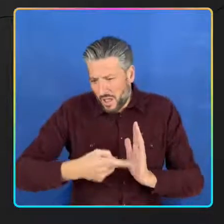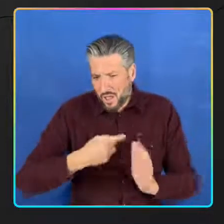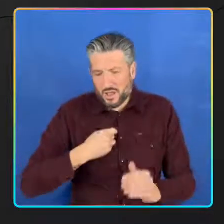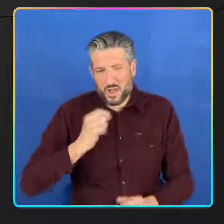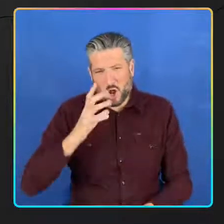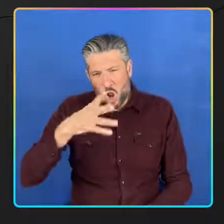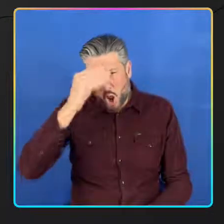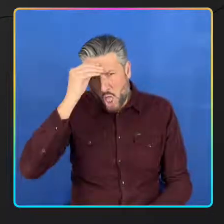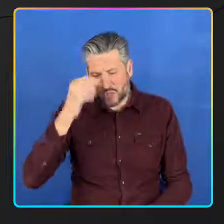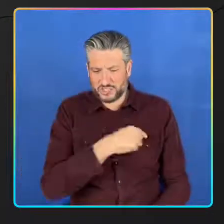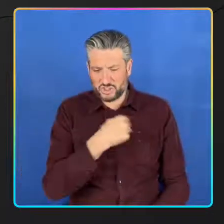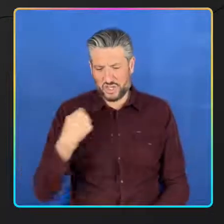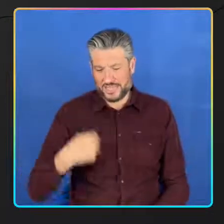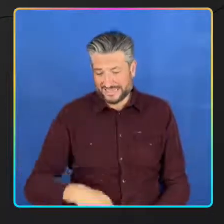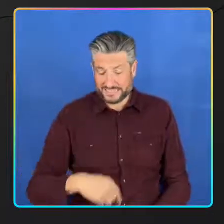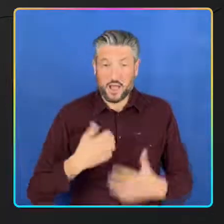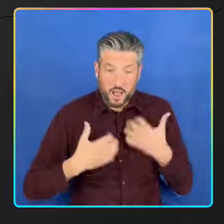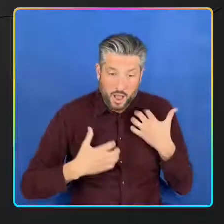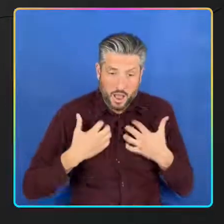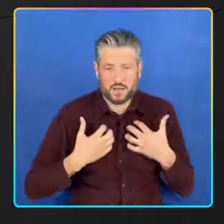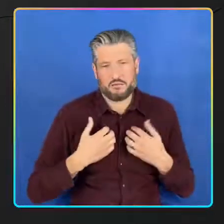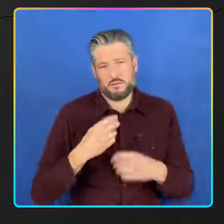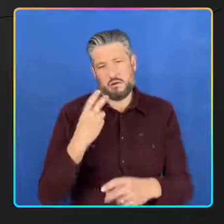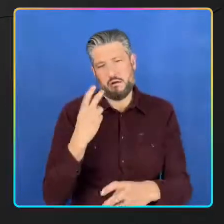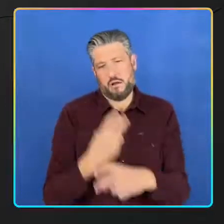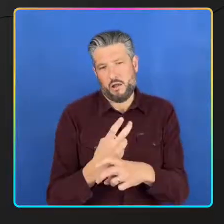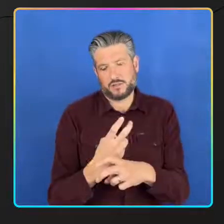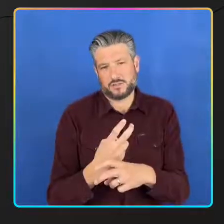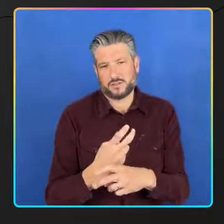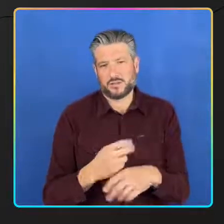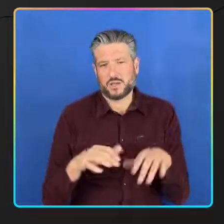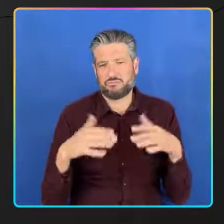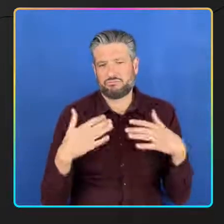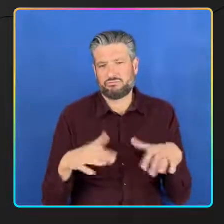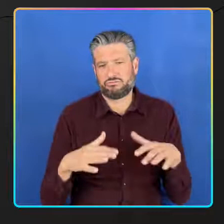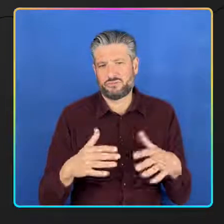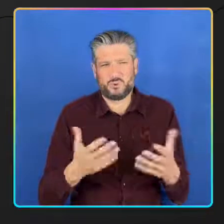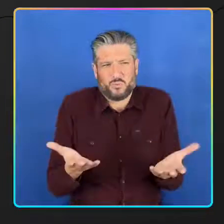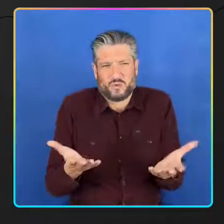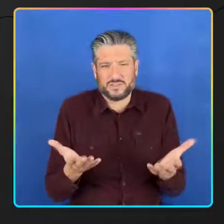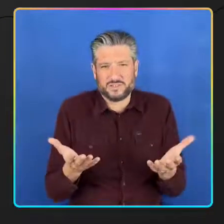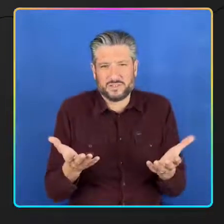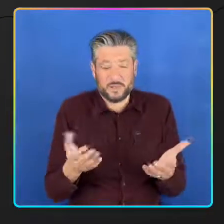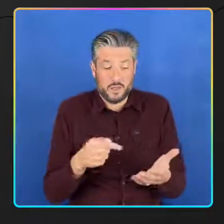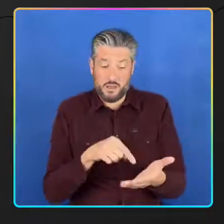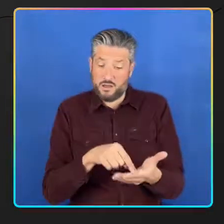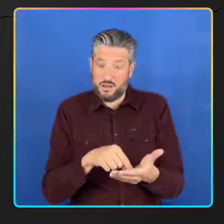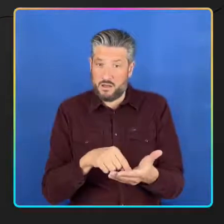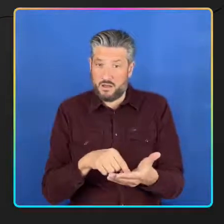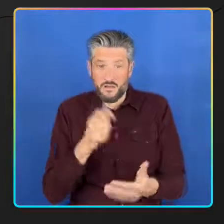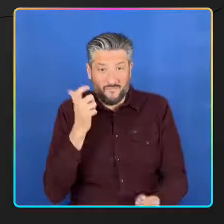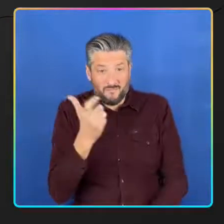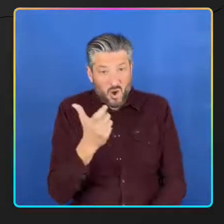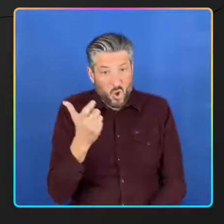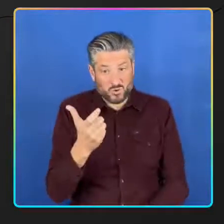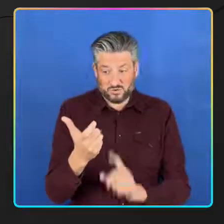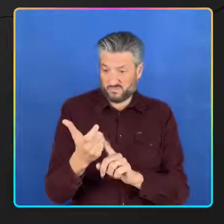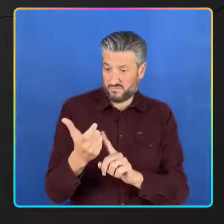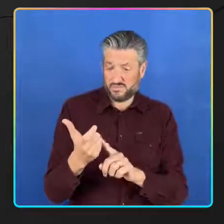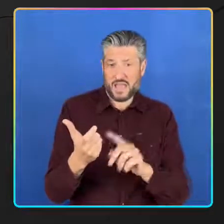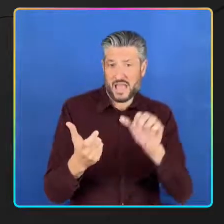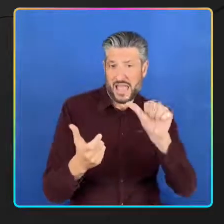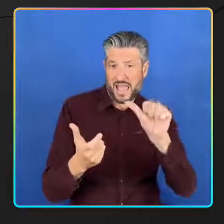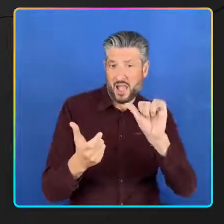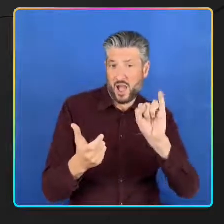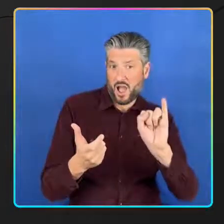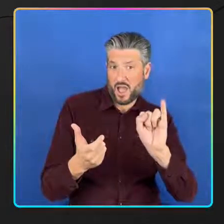language. And there's like this technology, AI, that is solving this problem for everyone. And